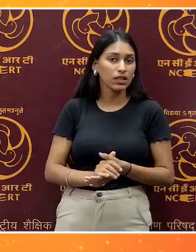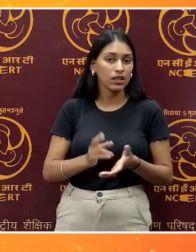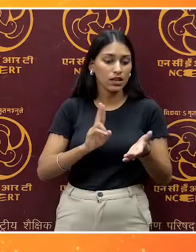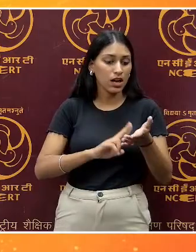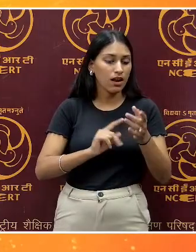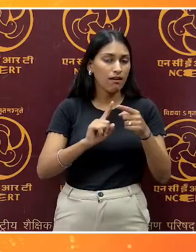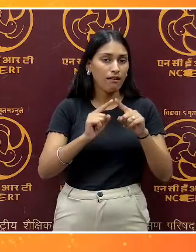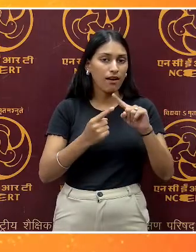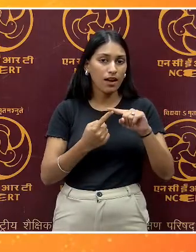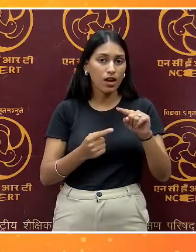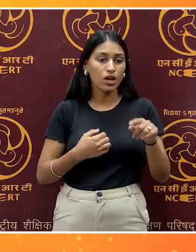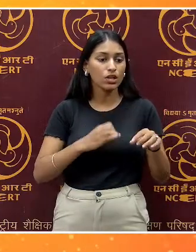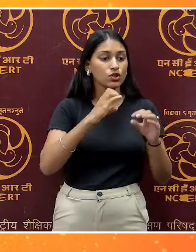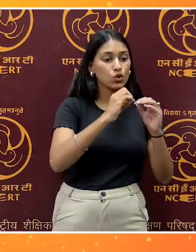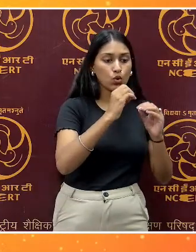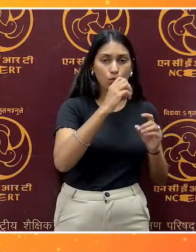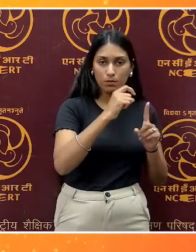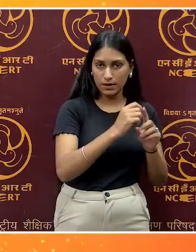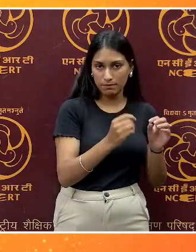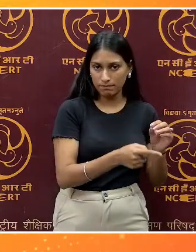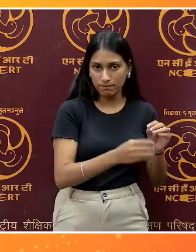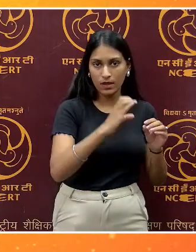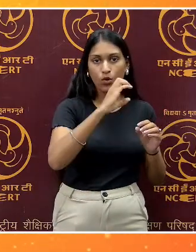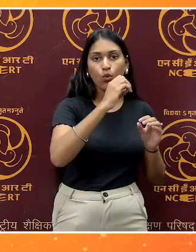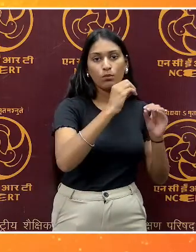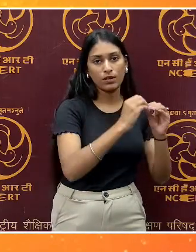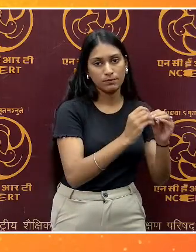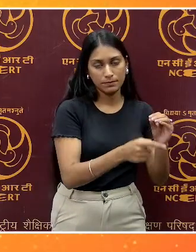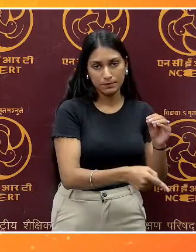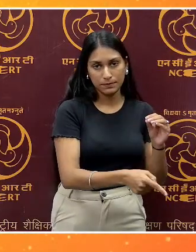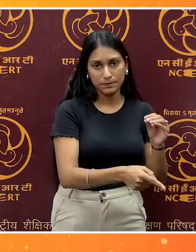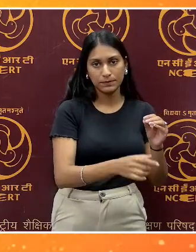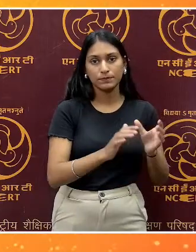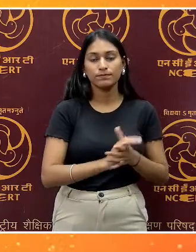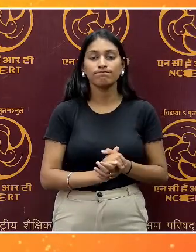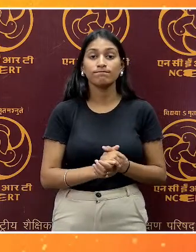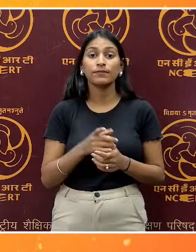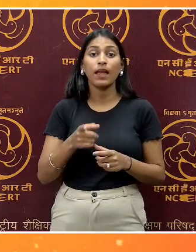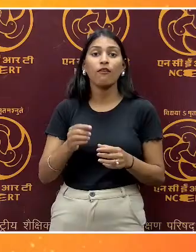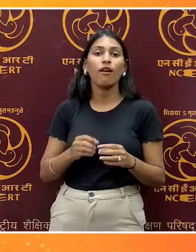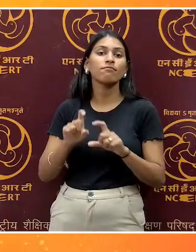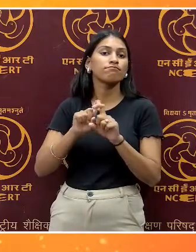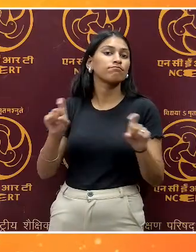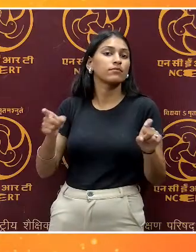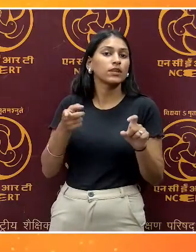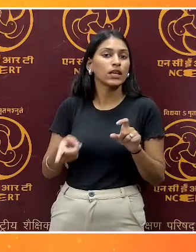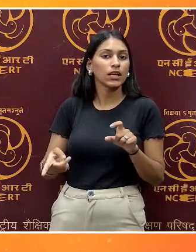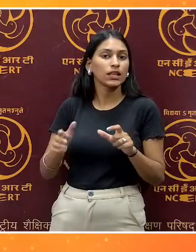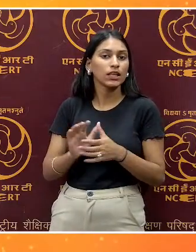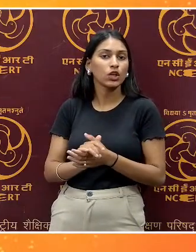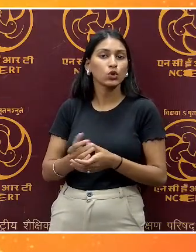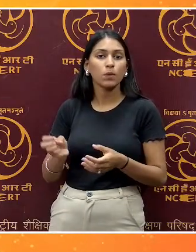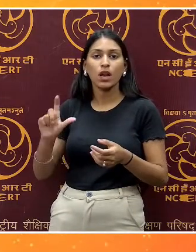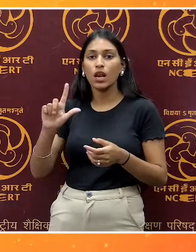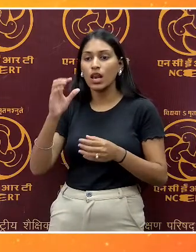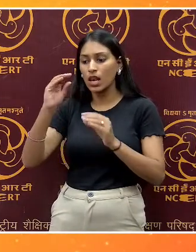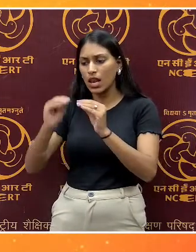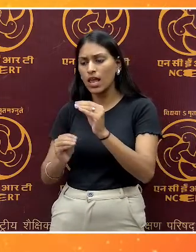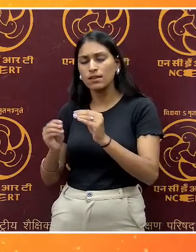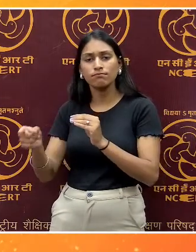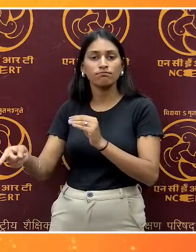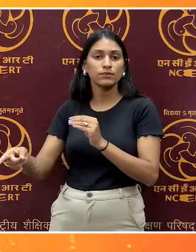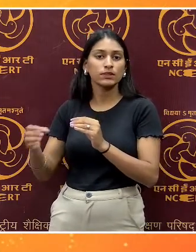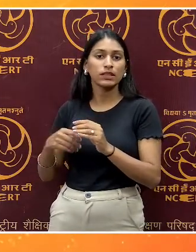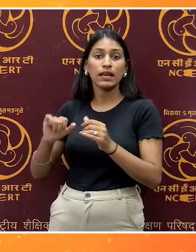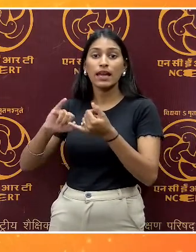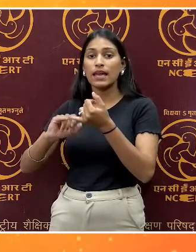displacement is OB because it has to be measured from O, which clearly will be less than S1 plus